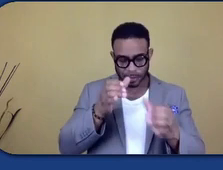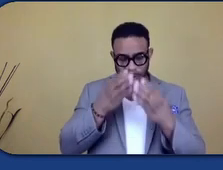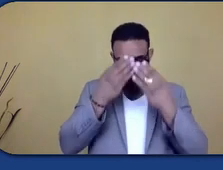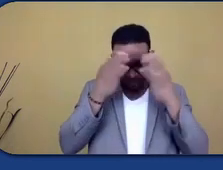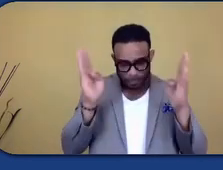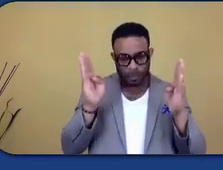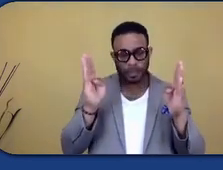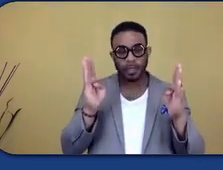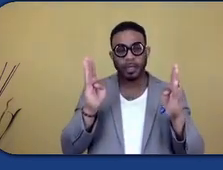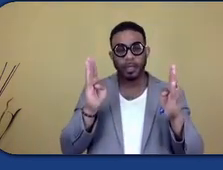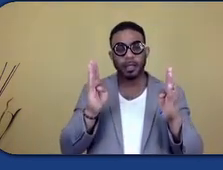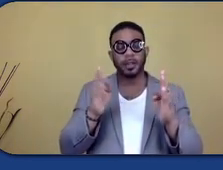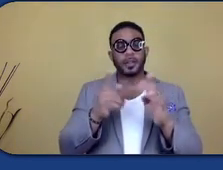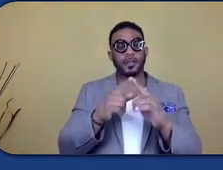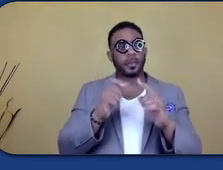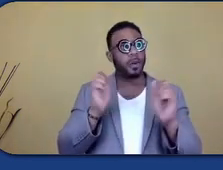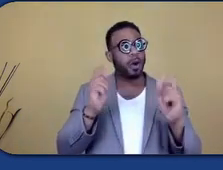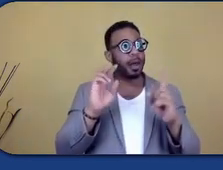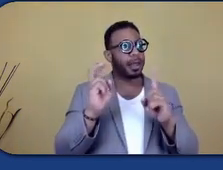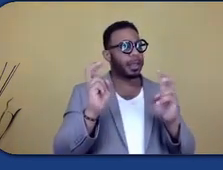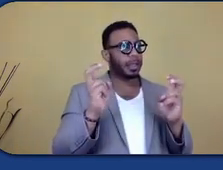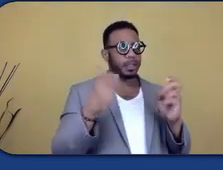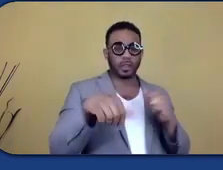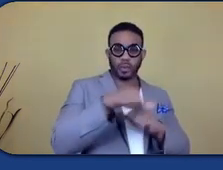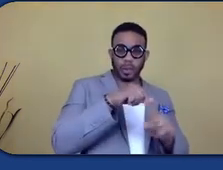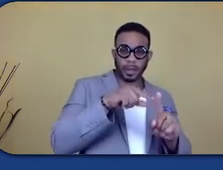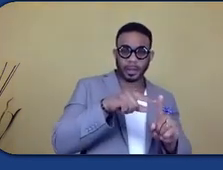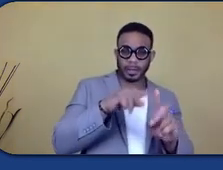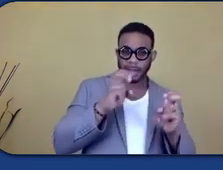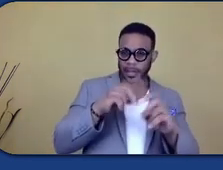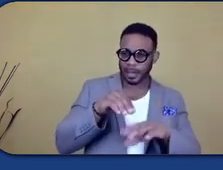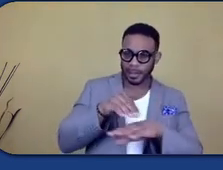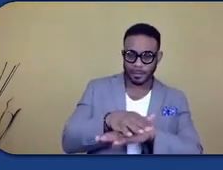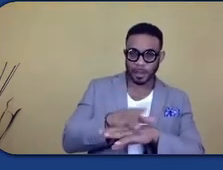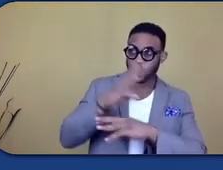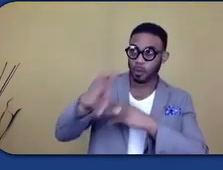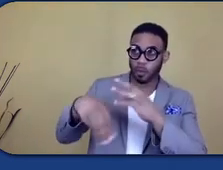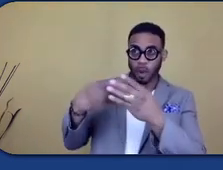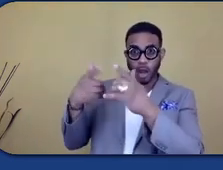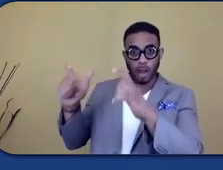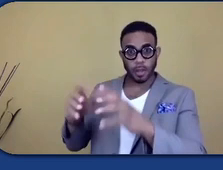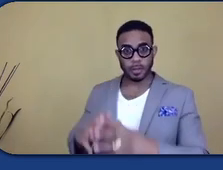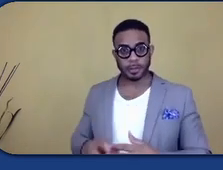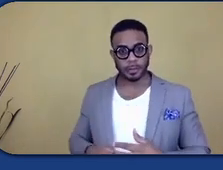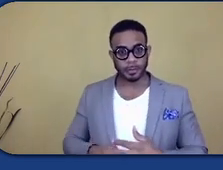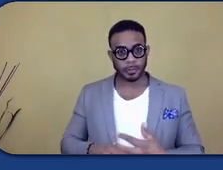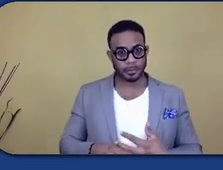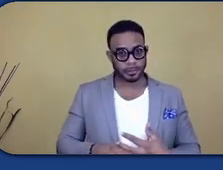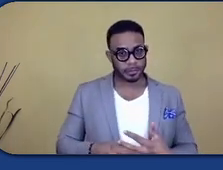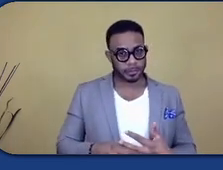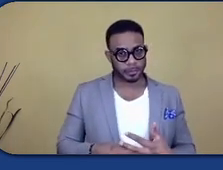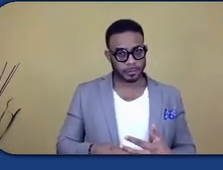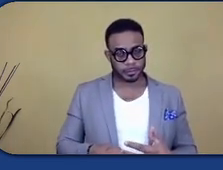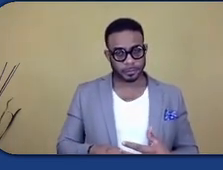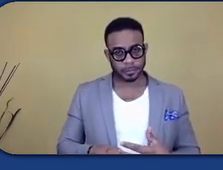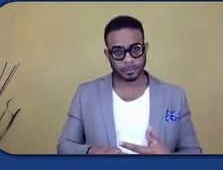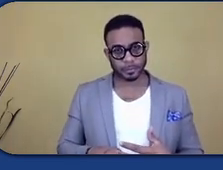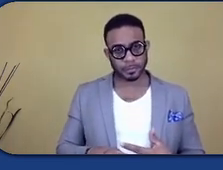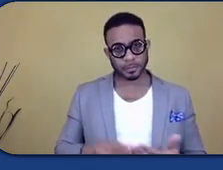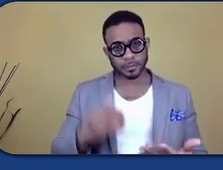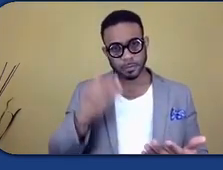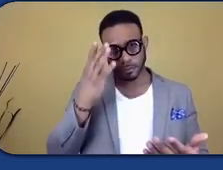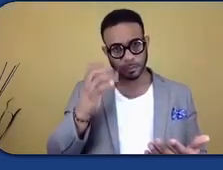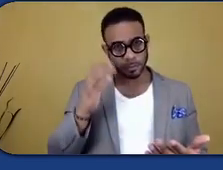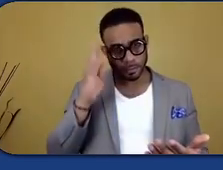more educated to understand issues around them and issues that affect the world at large.